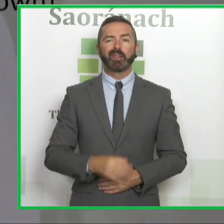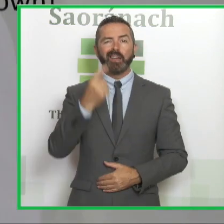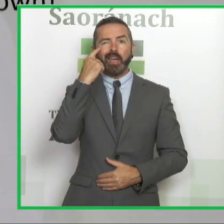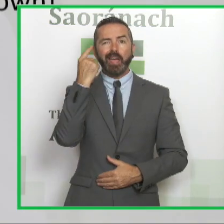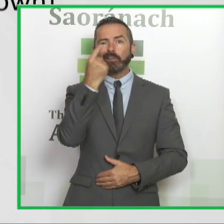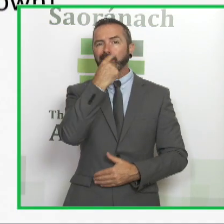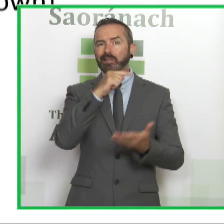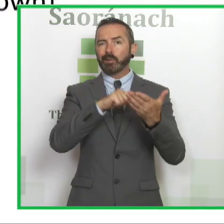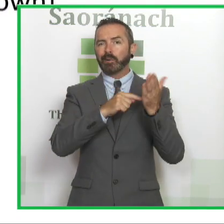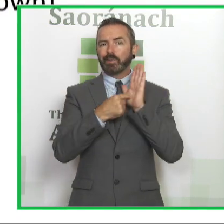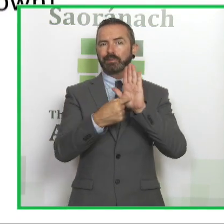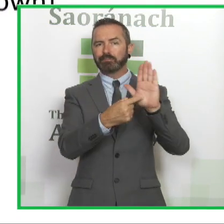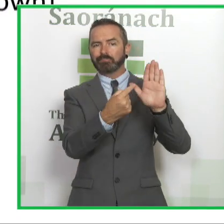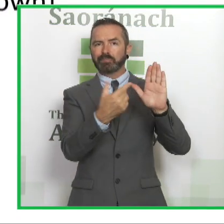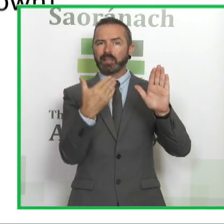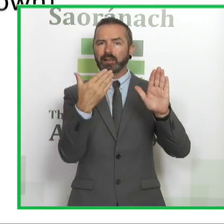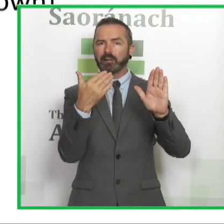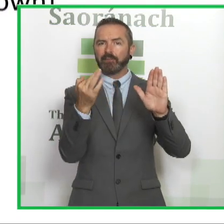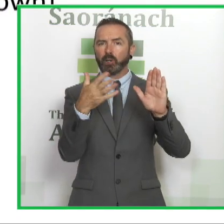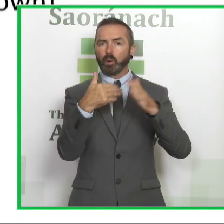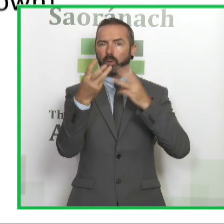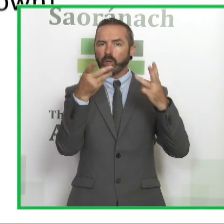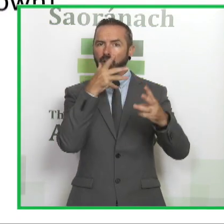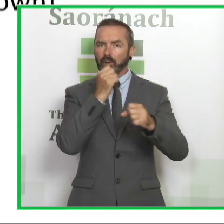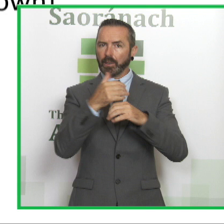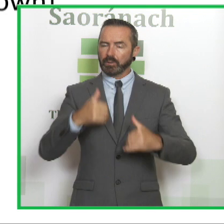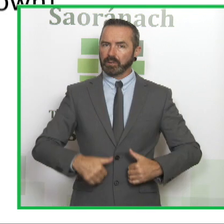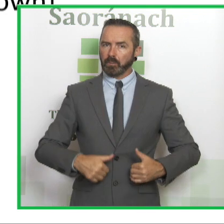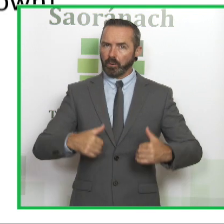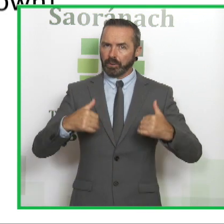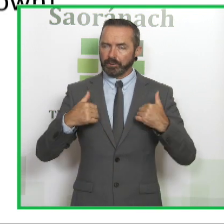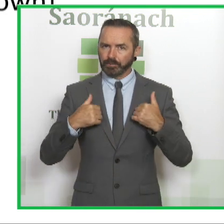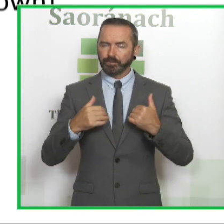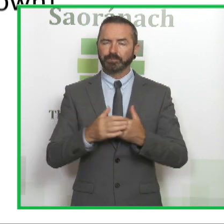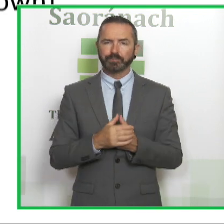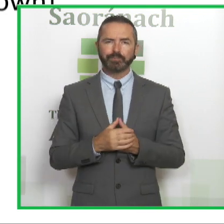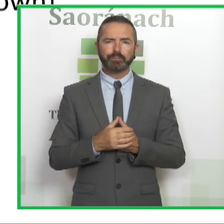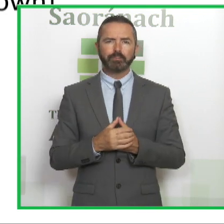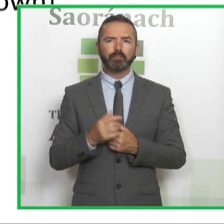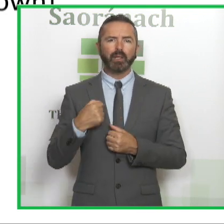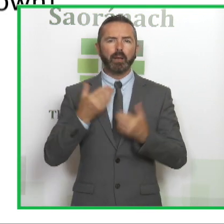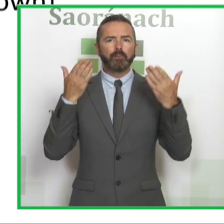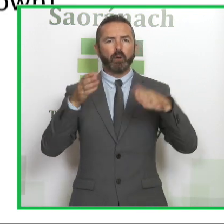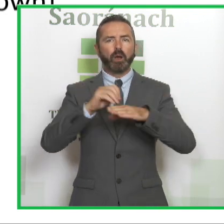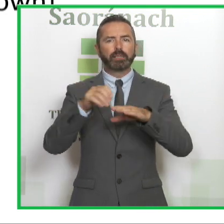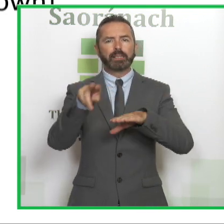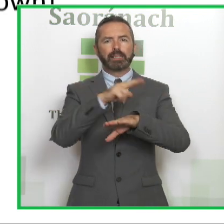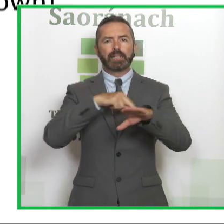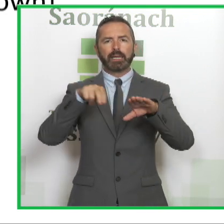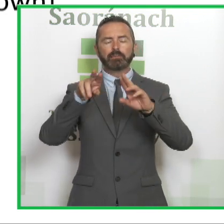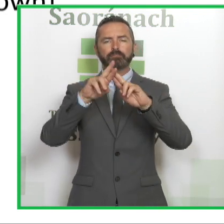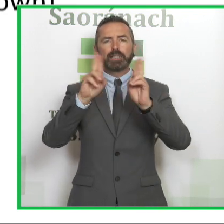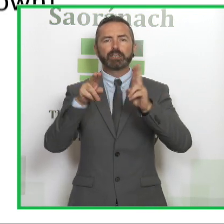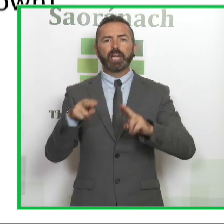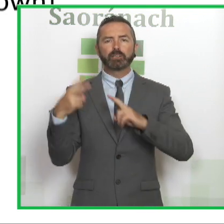for what I'm drawing on to talk to you about this morning is I'm drawing on the international research studies around criminal